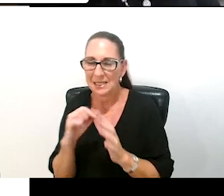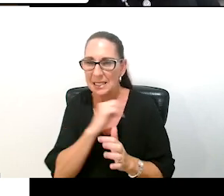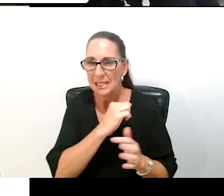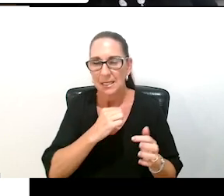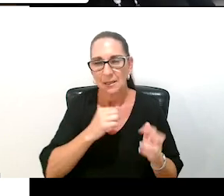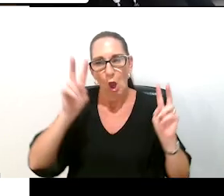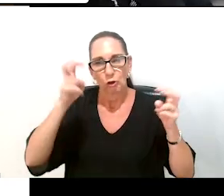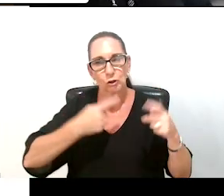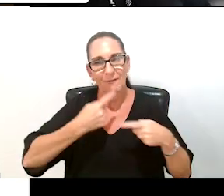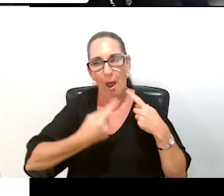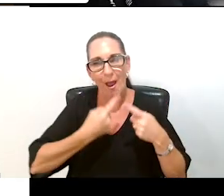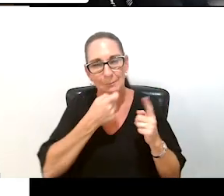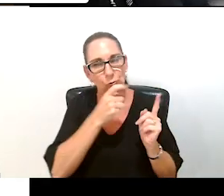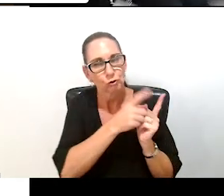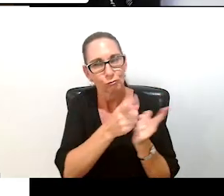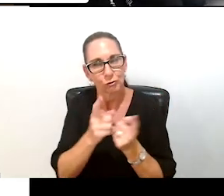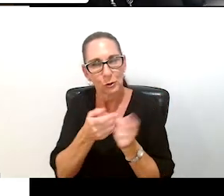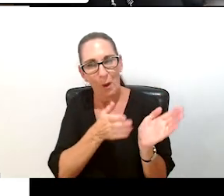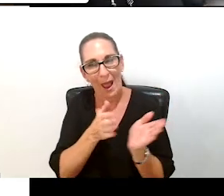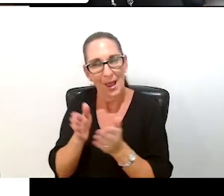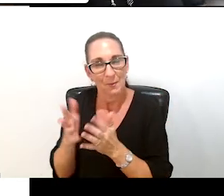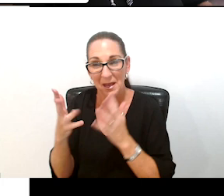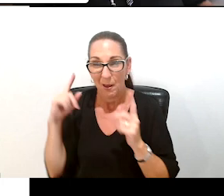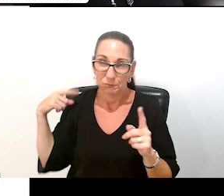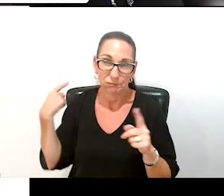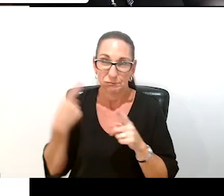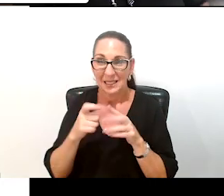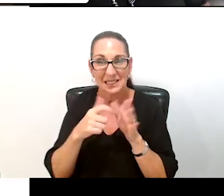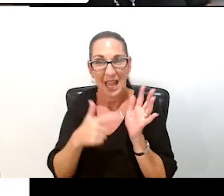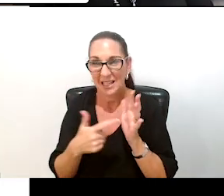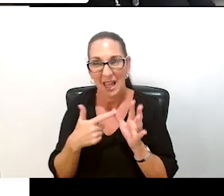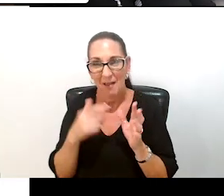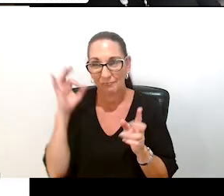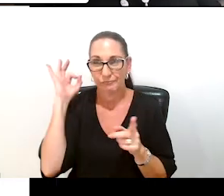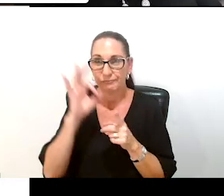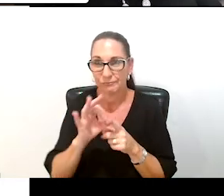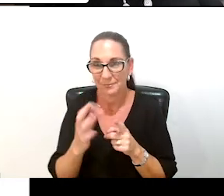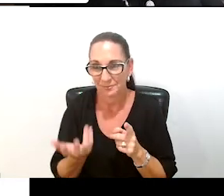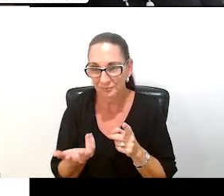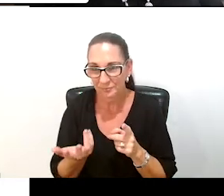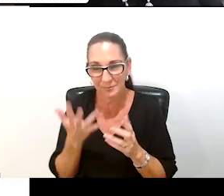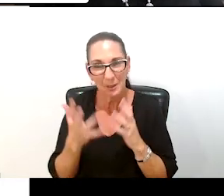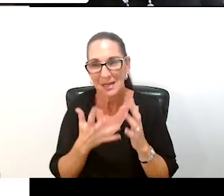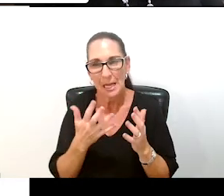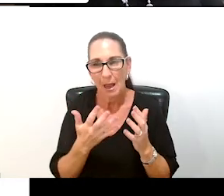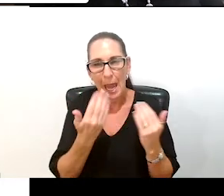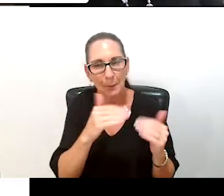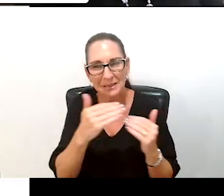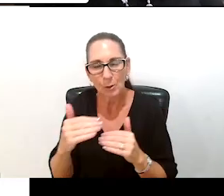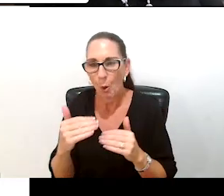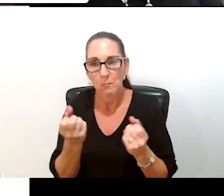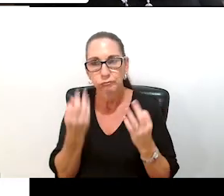research, and the data wasn't there over a long time. And there was limited or no publicly